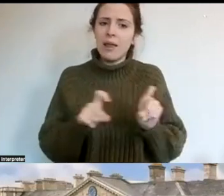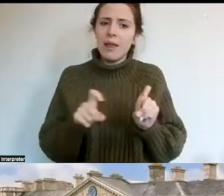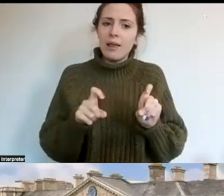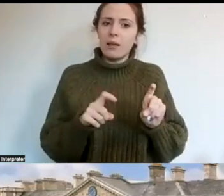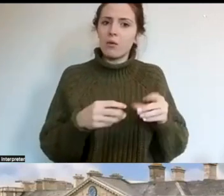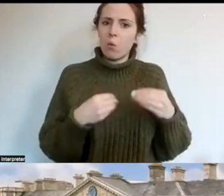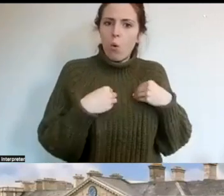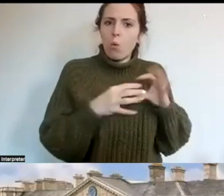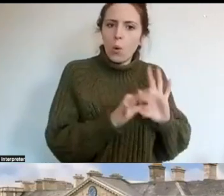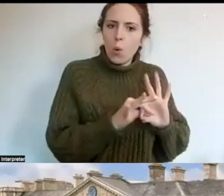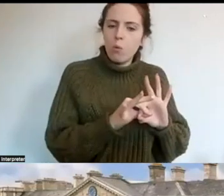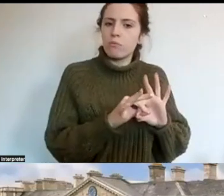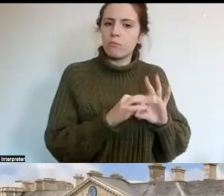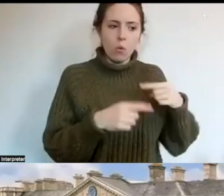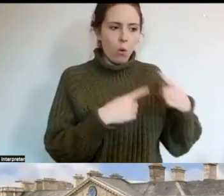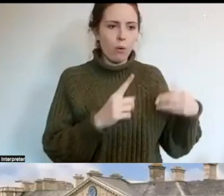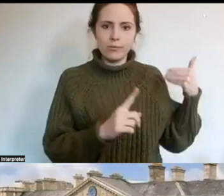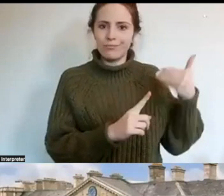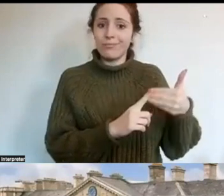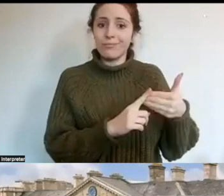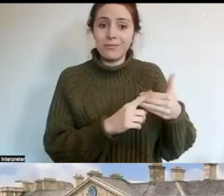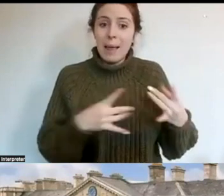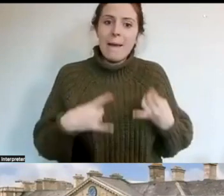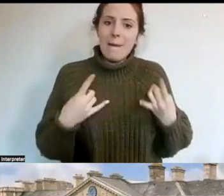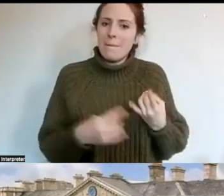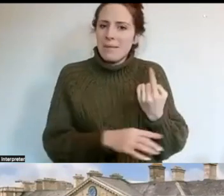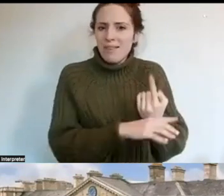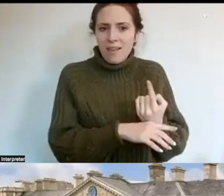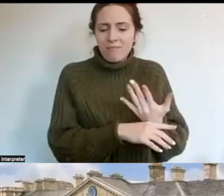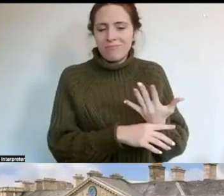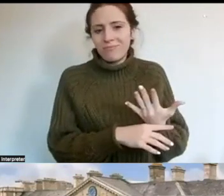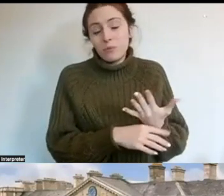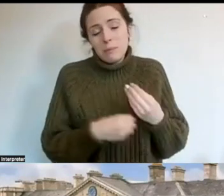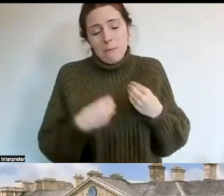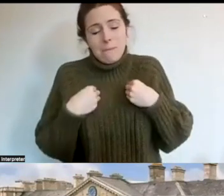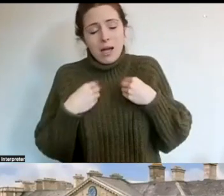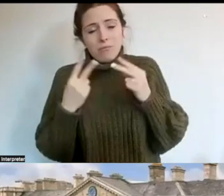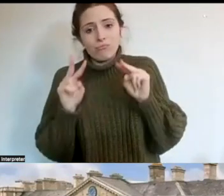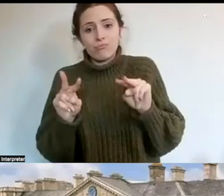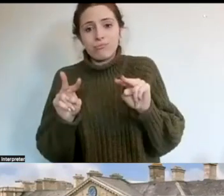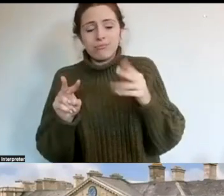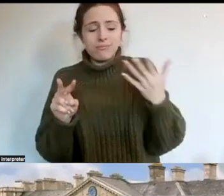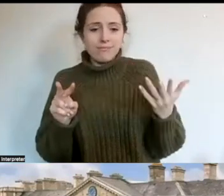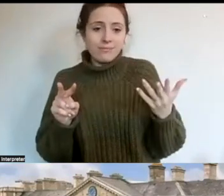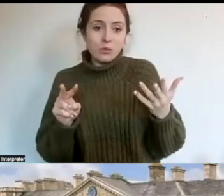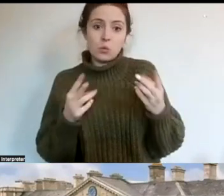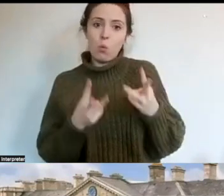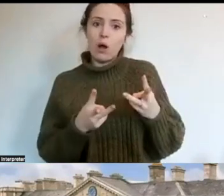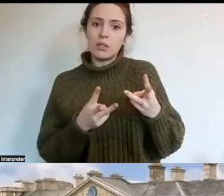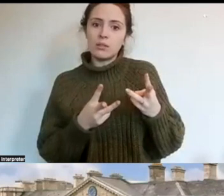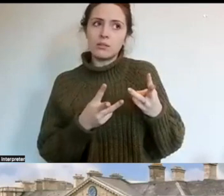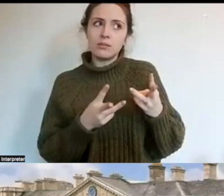he's always been and where he's happiest. So that's my take on it. I just want him with me